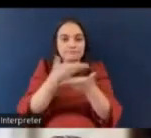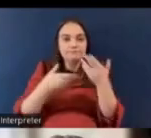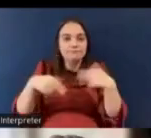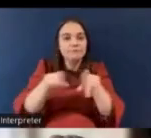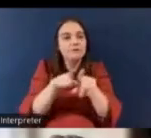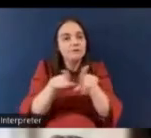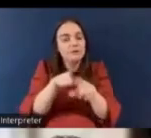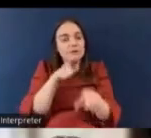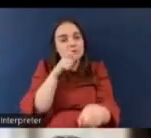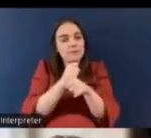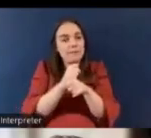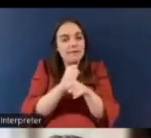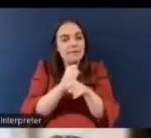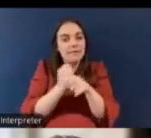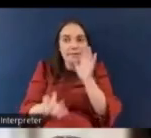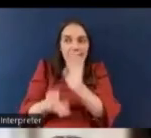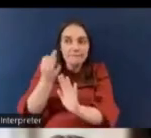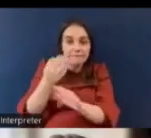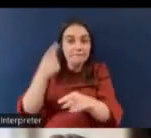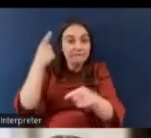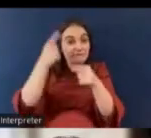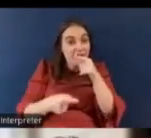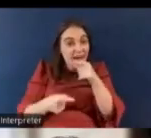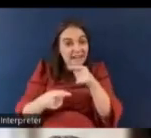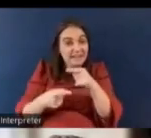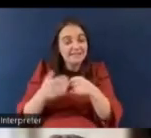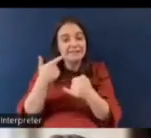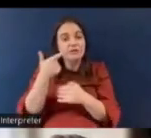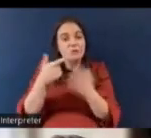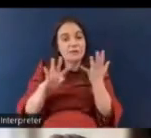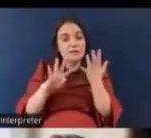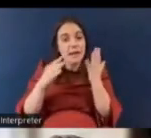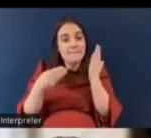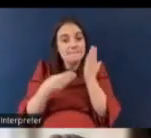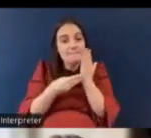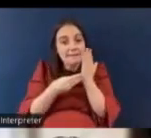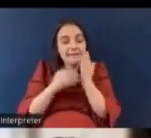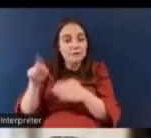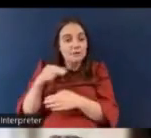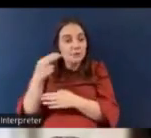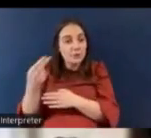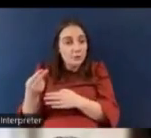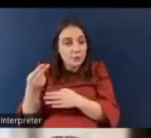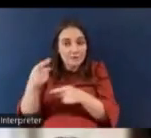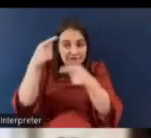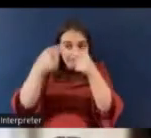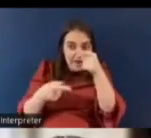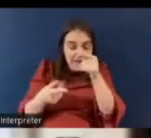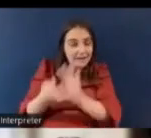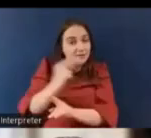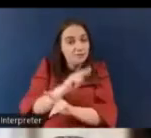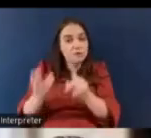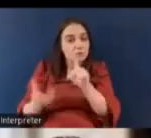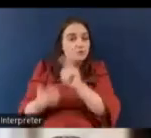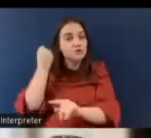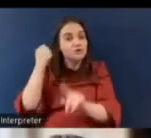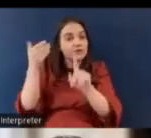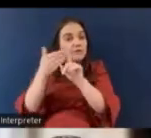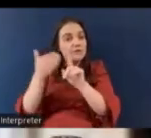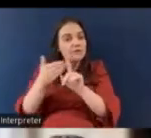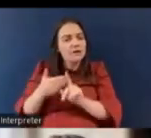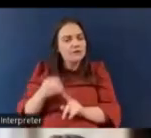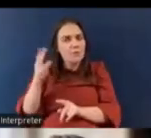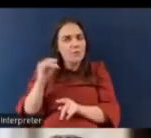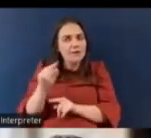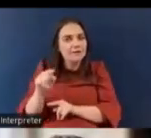the fines that we're facing, the 29 billion euro fines that we're, if we don't meet our targets. So why isn't